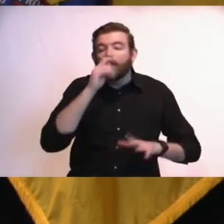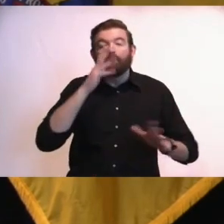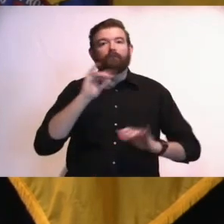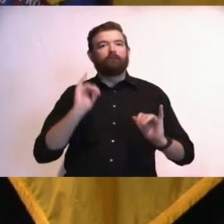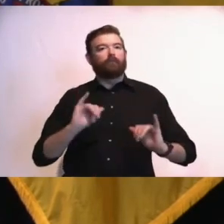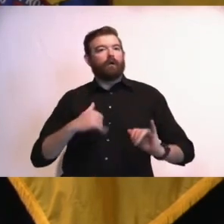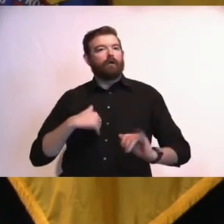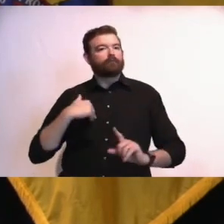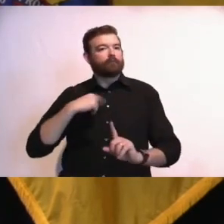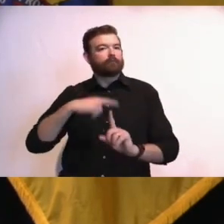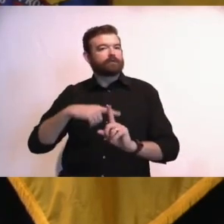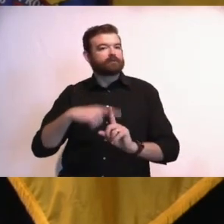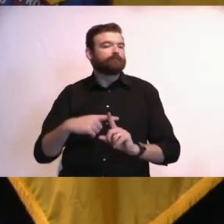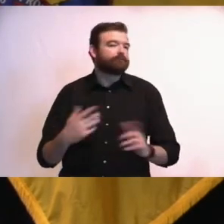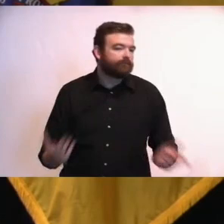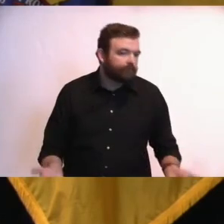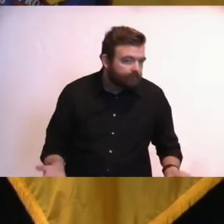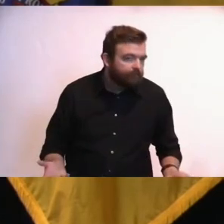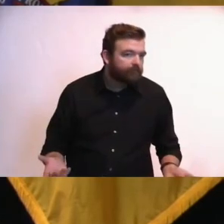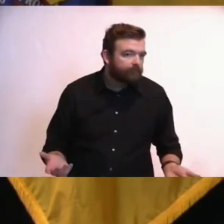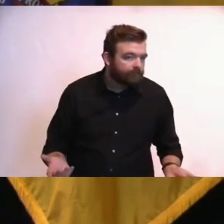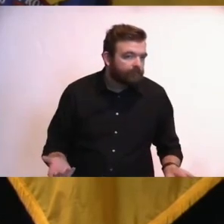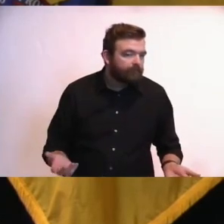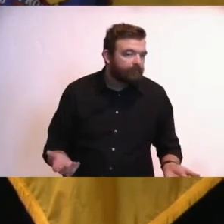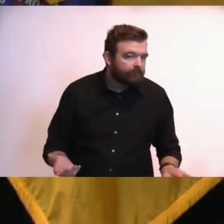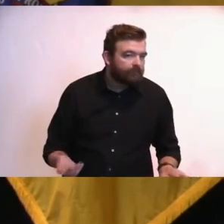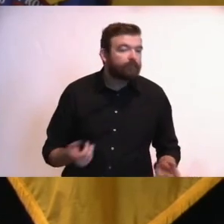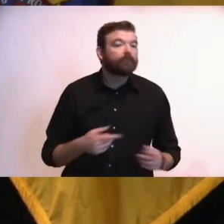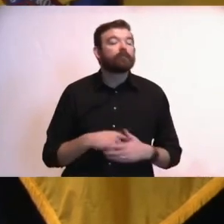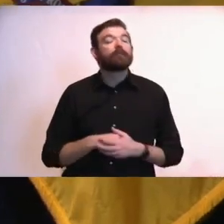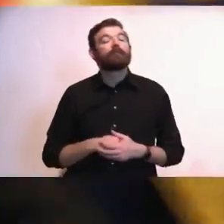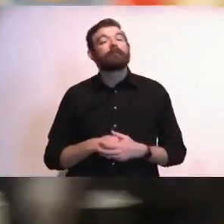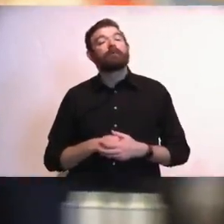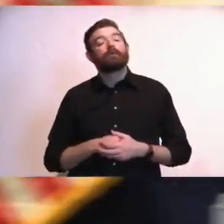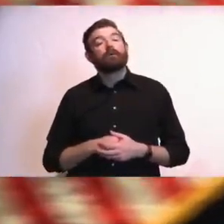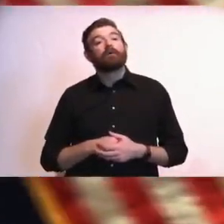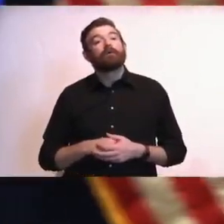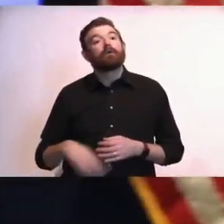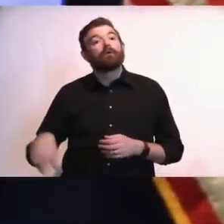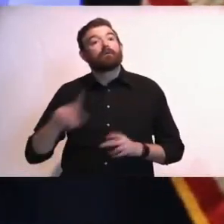the requirement for folks to return, and secondly, incidental COVID?